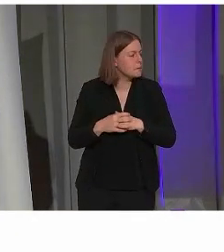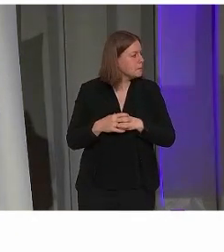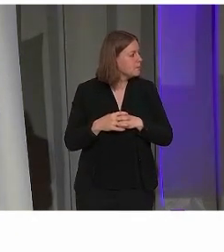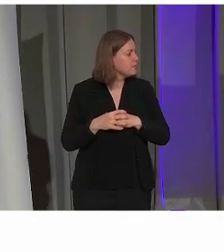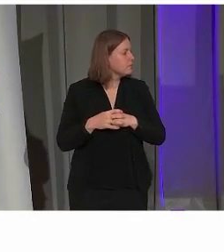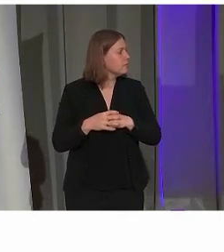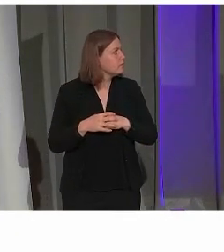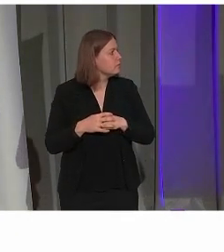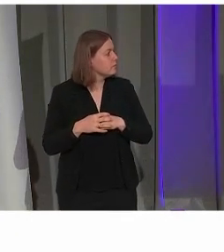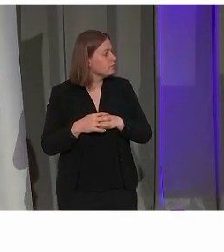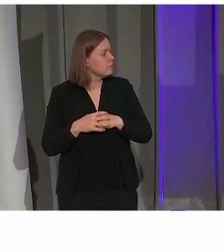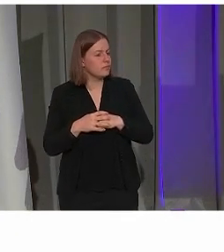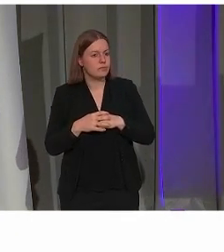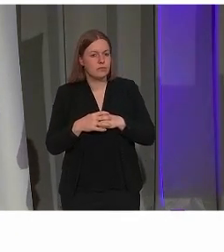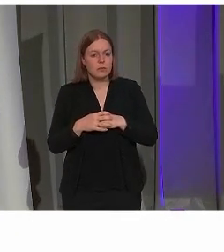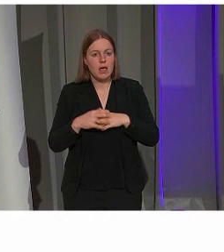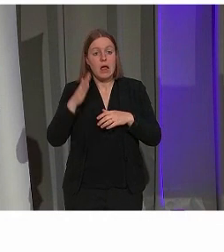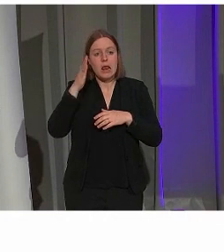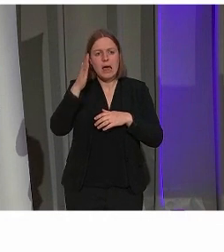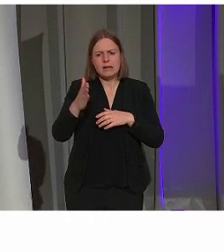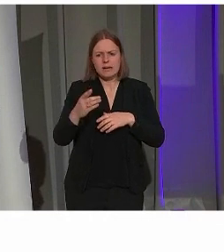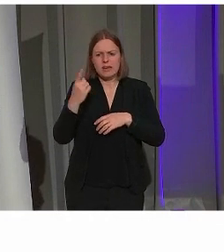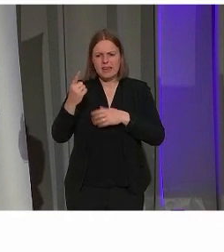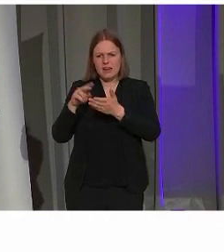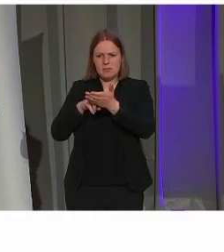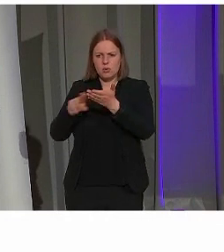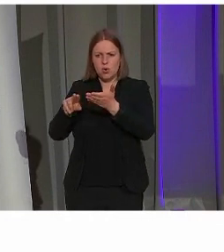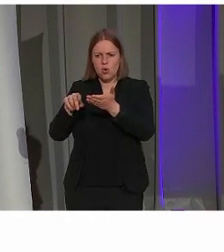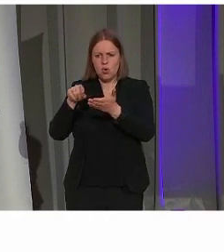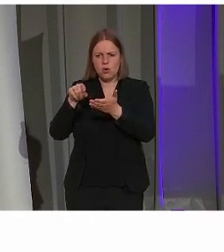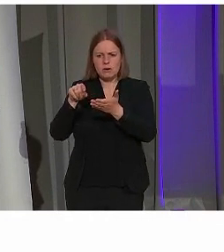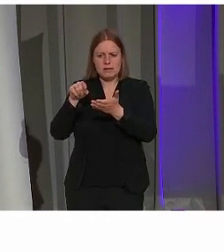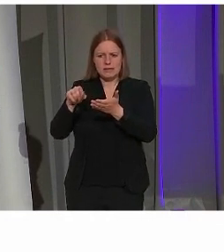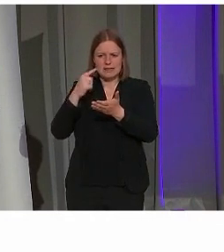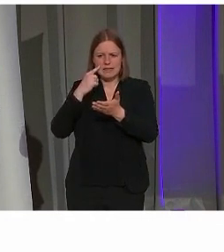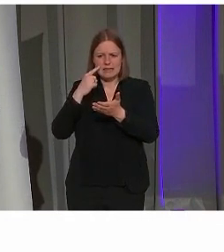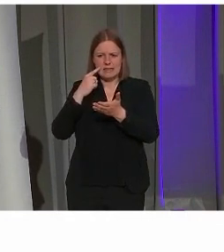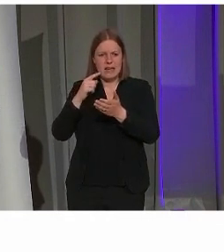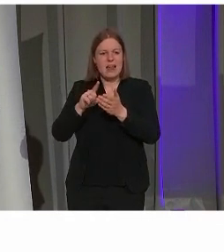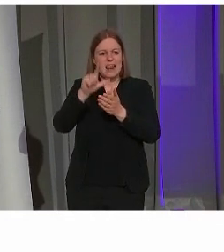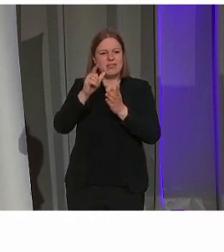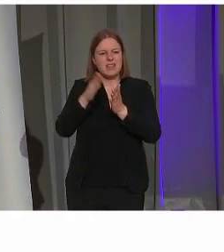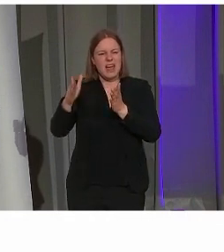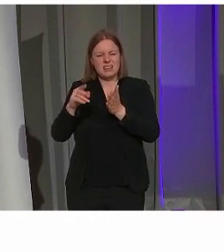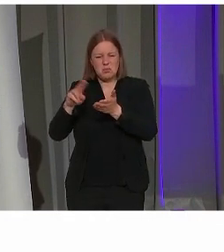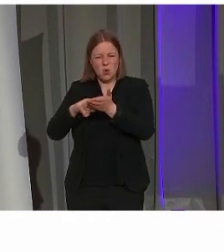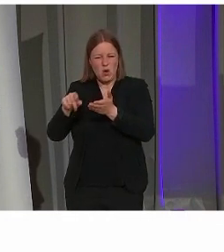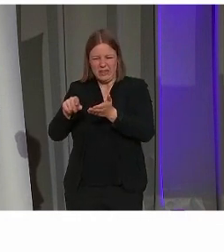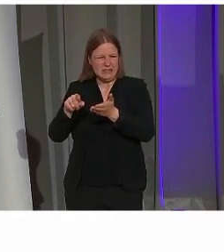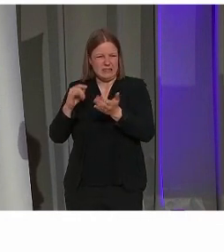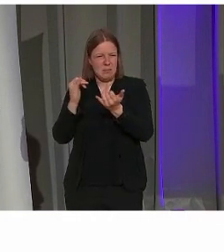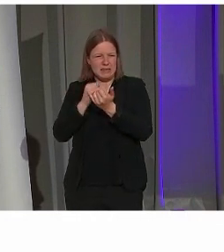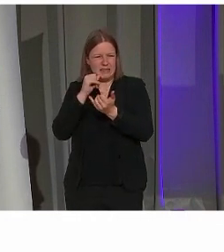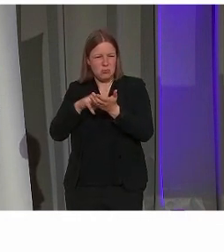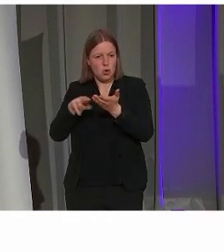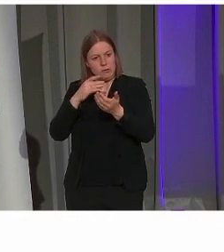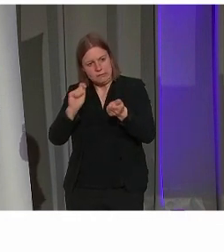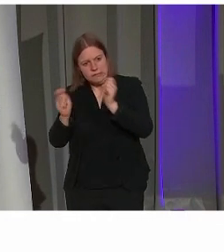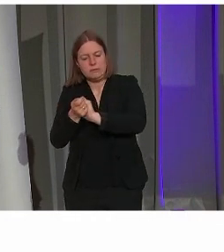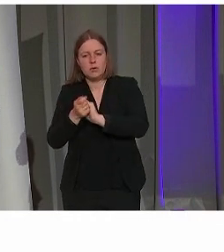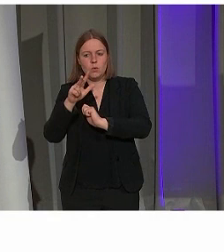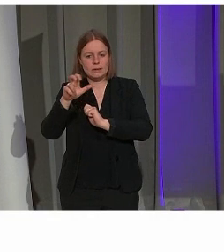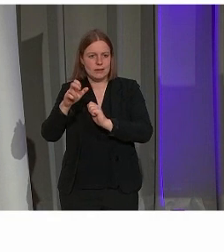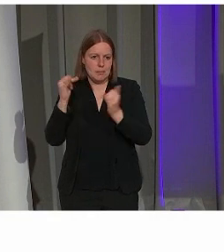beside the lift was converted into a changing place. As Ars Neutron dates back to